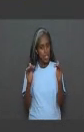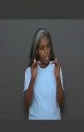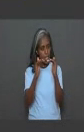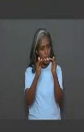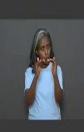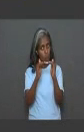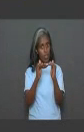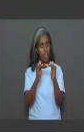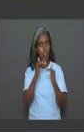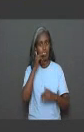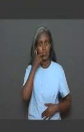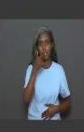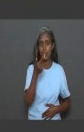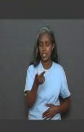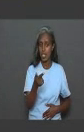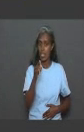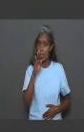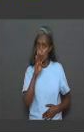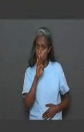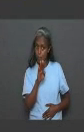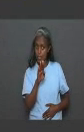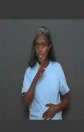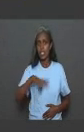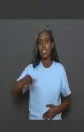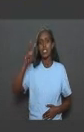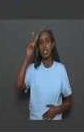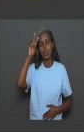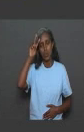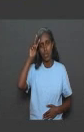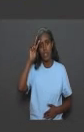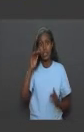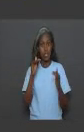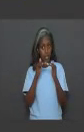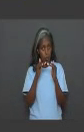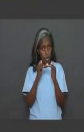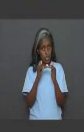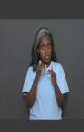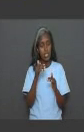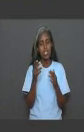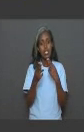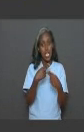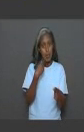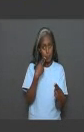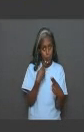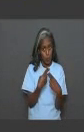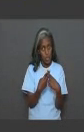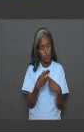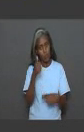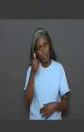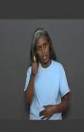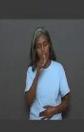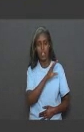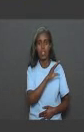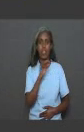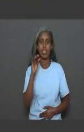This is equivalent to saying that B squared equals the